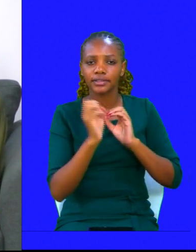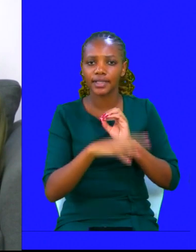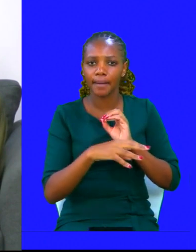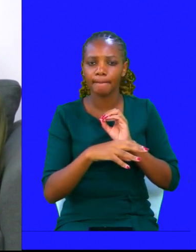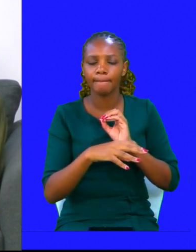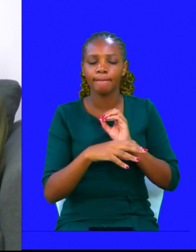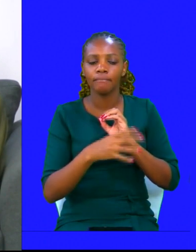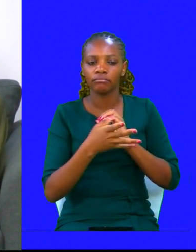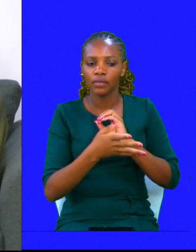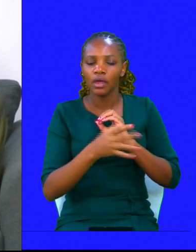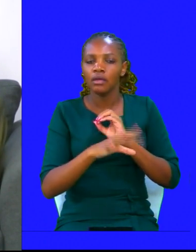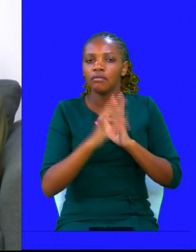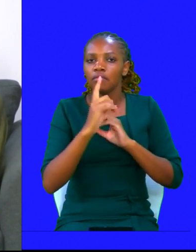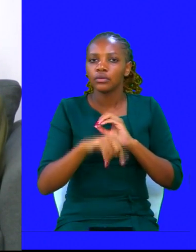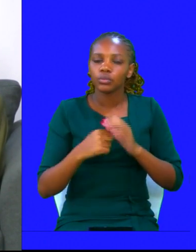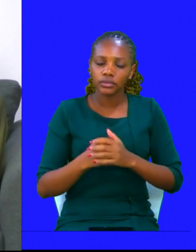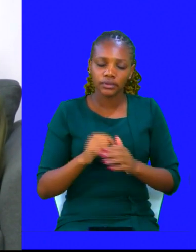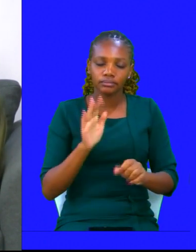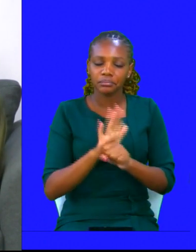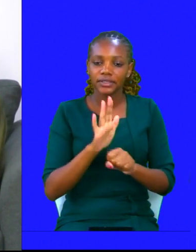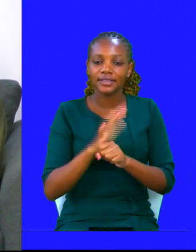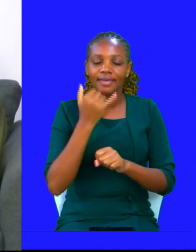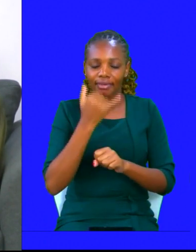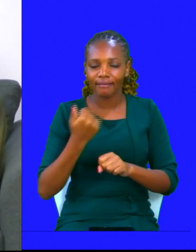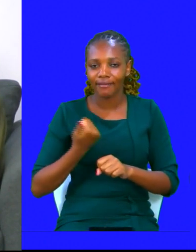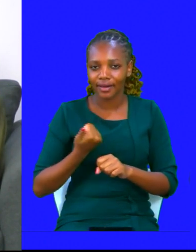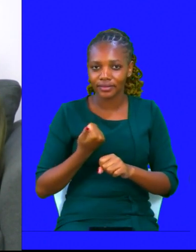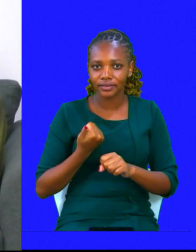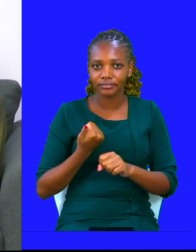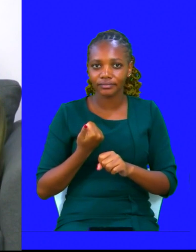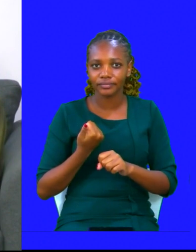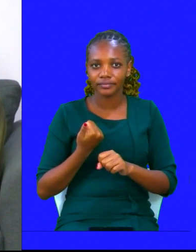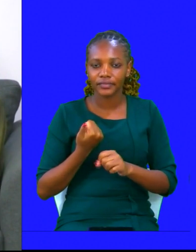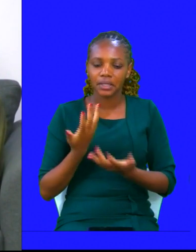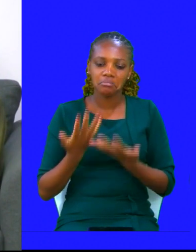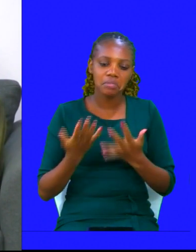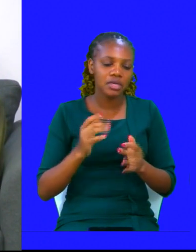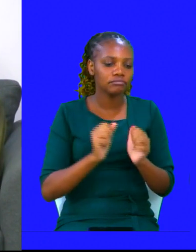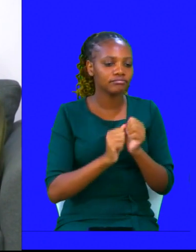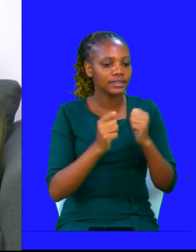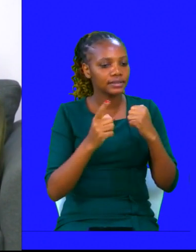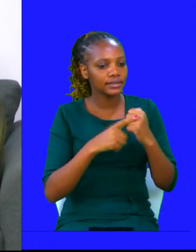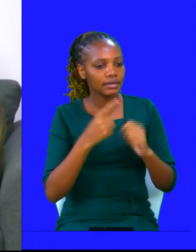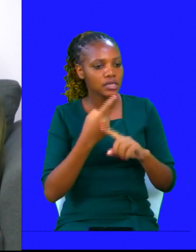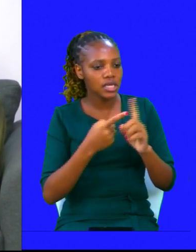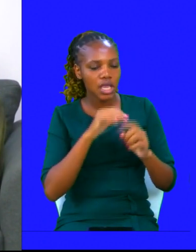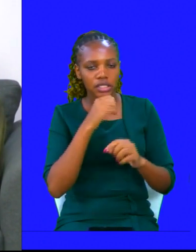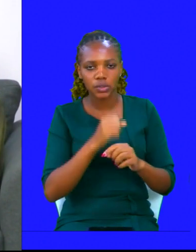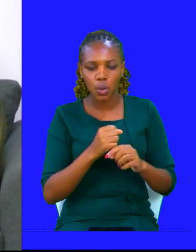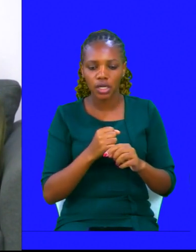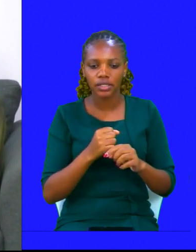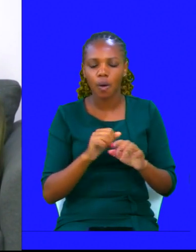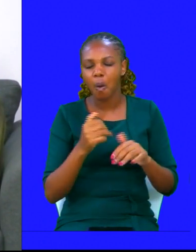ghetto areas, you'll find that very, very many young girls at age 16 and